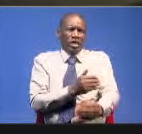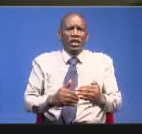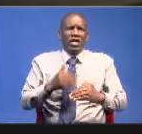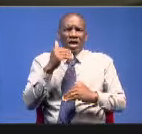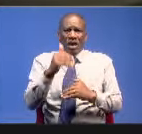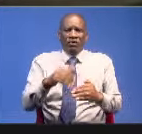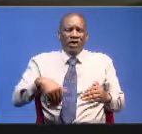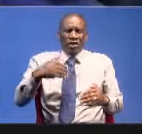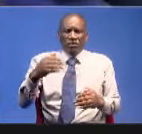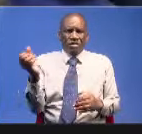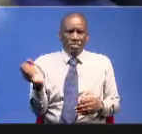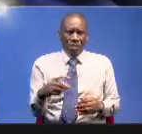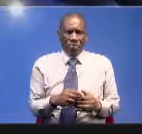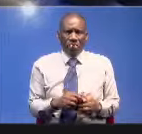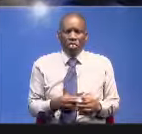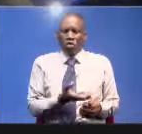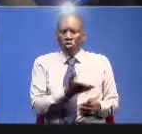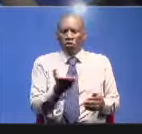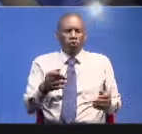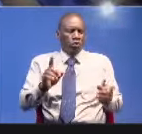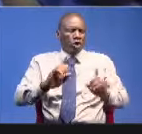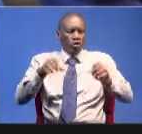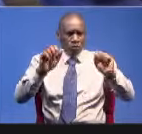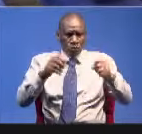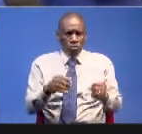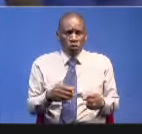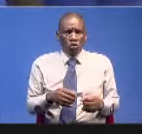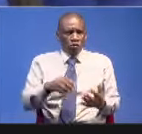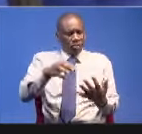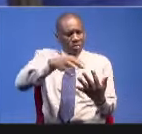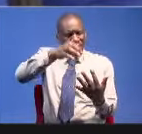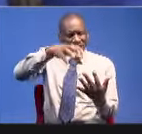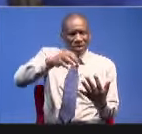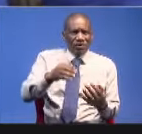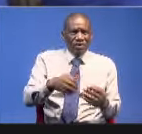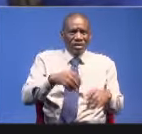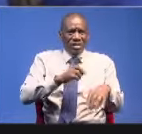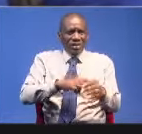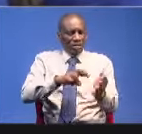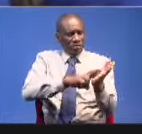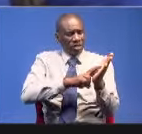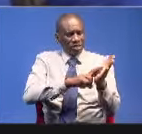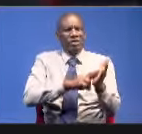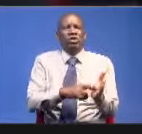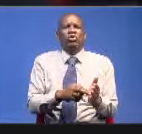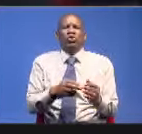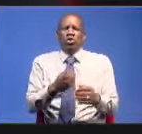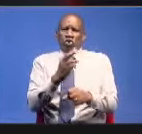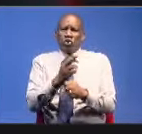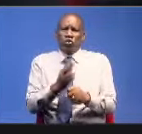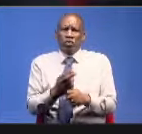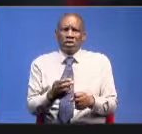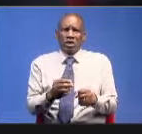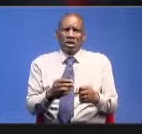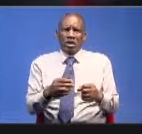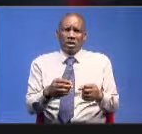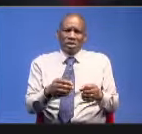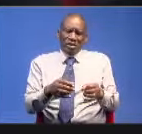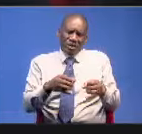every month. Those who cannot will be identified during registration using a means testing